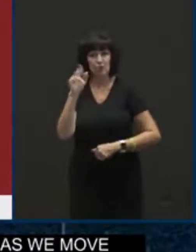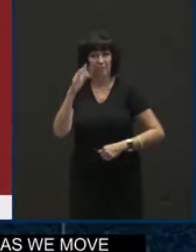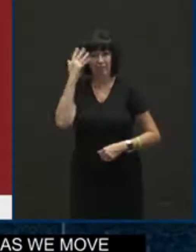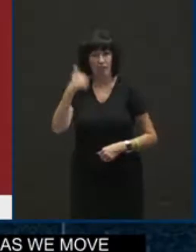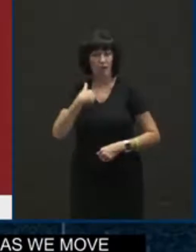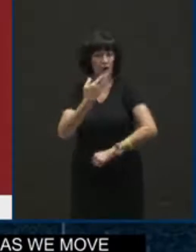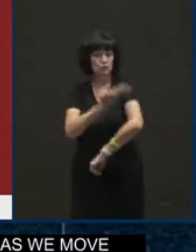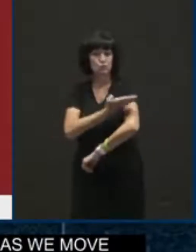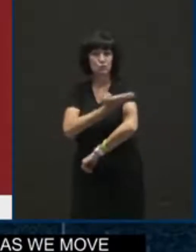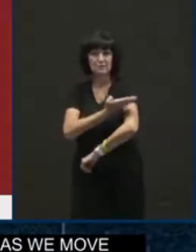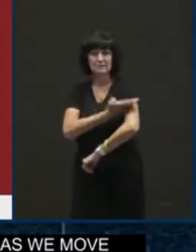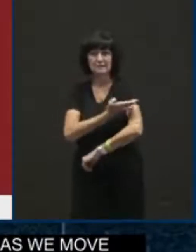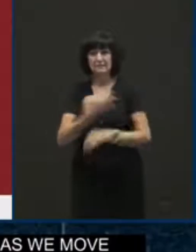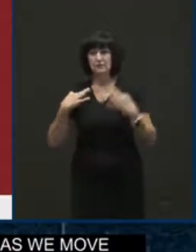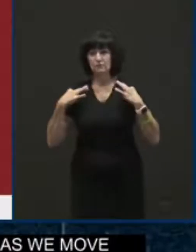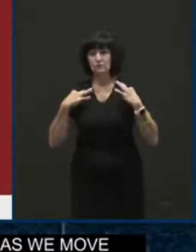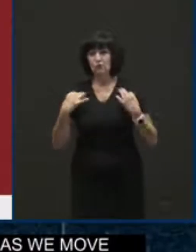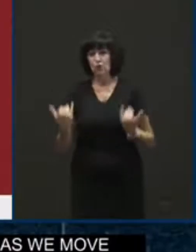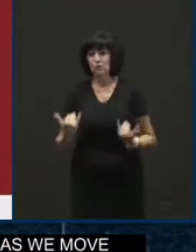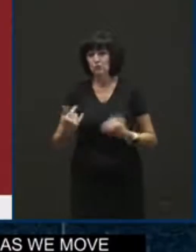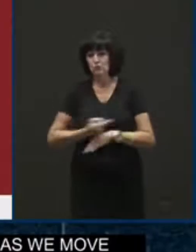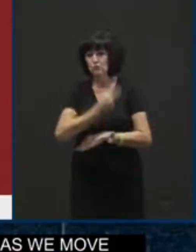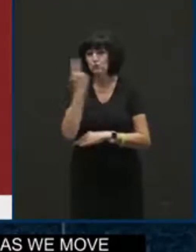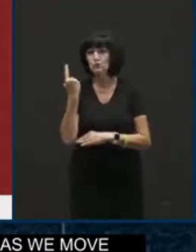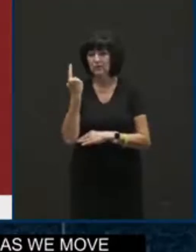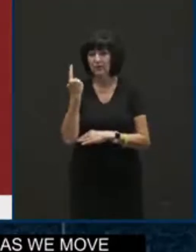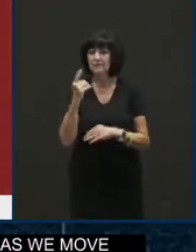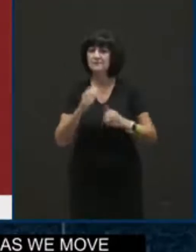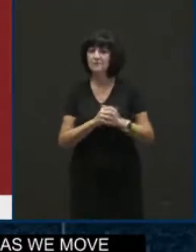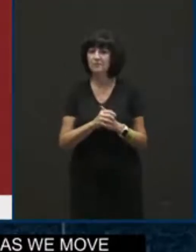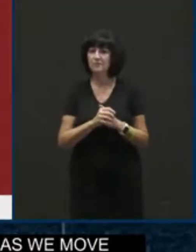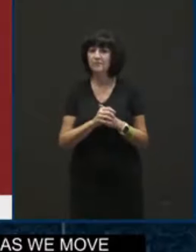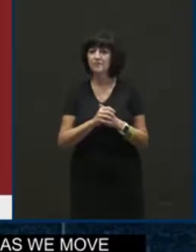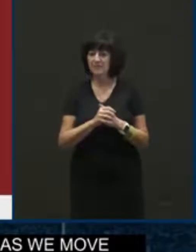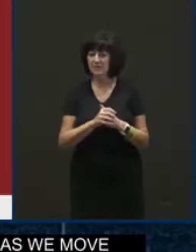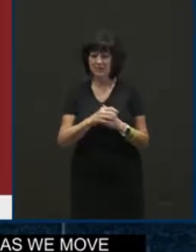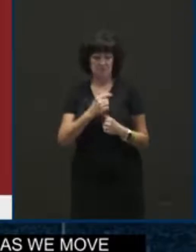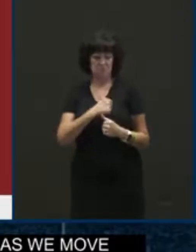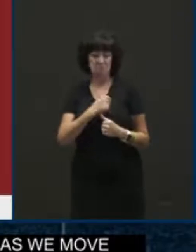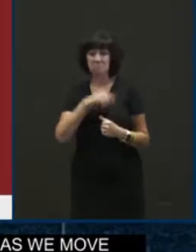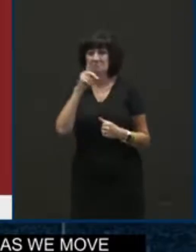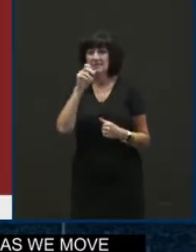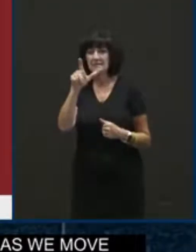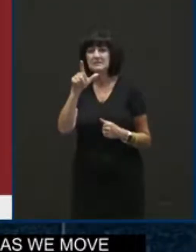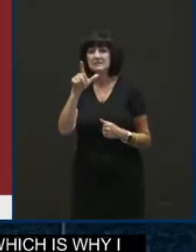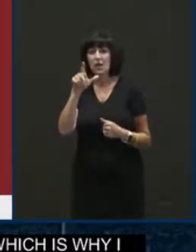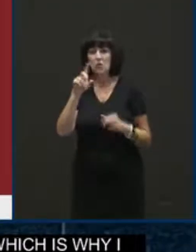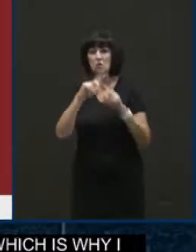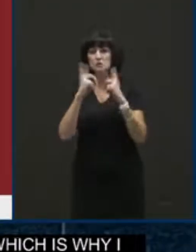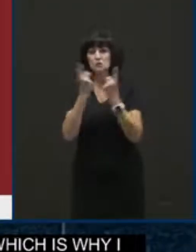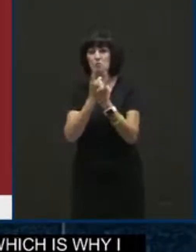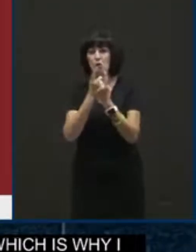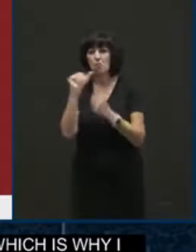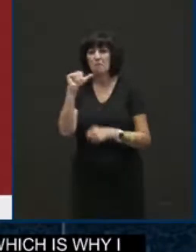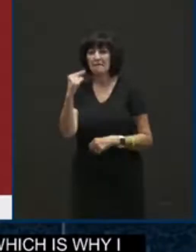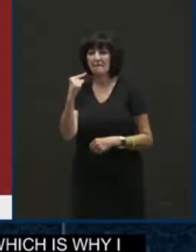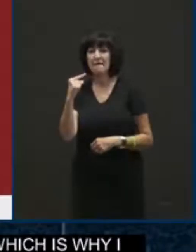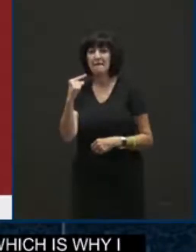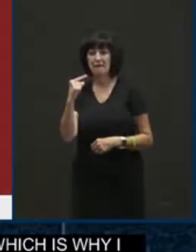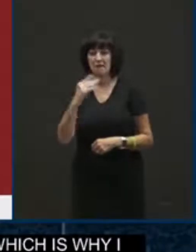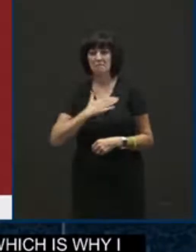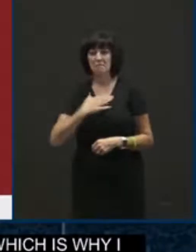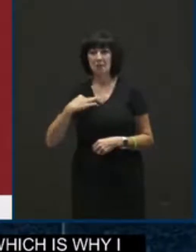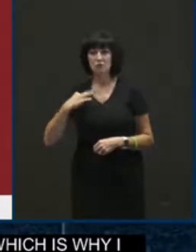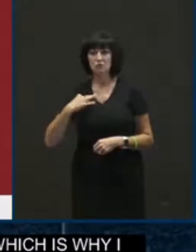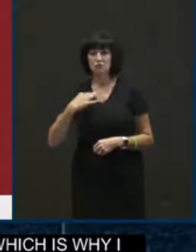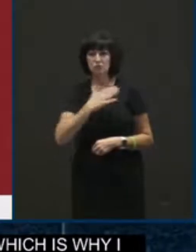is the Delaware Department of Agriculture polo, and so and we did hear some good news from